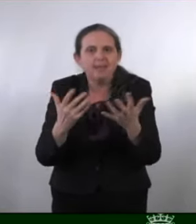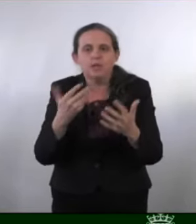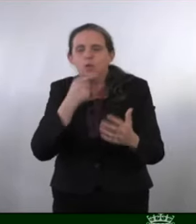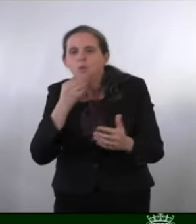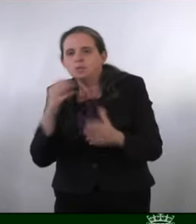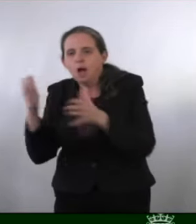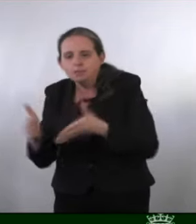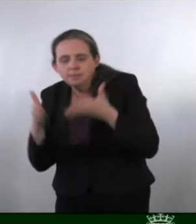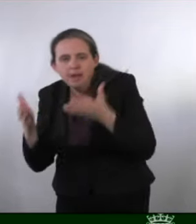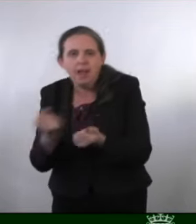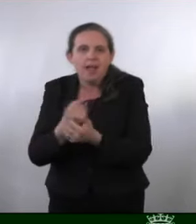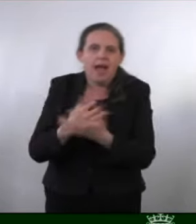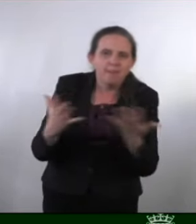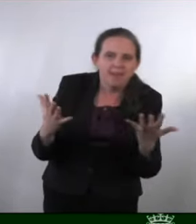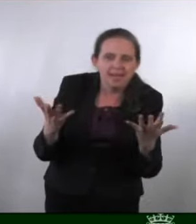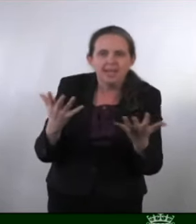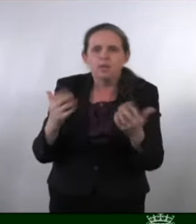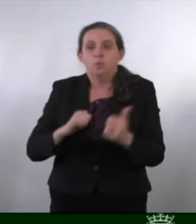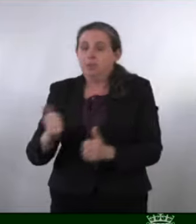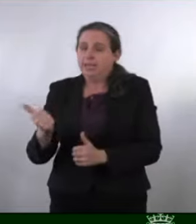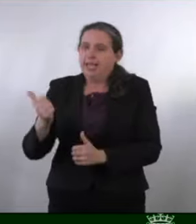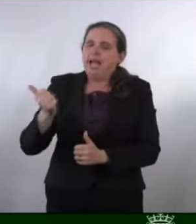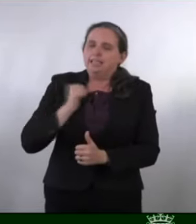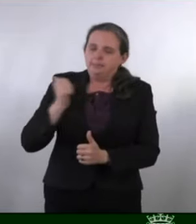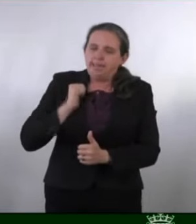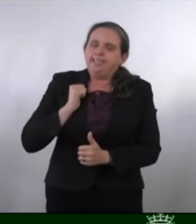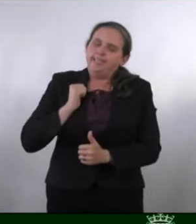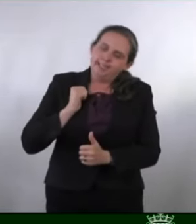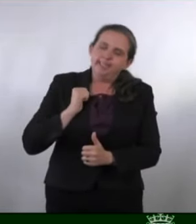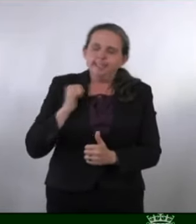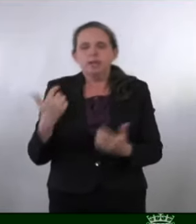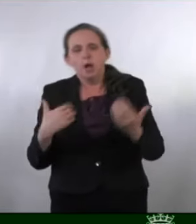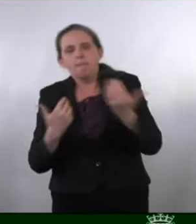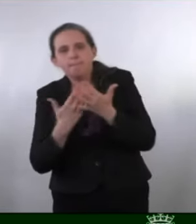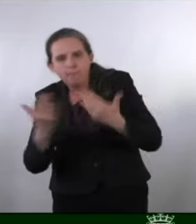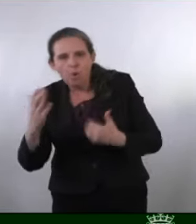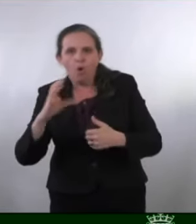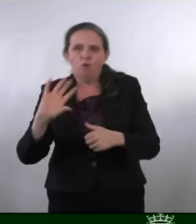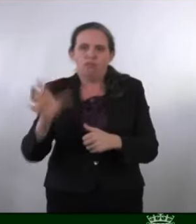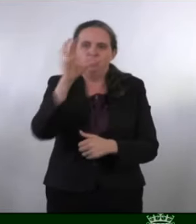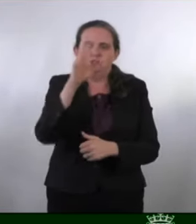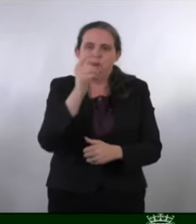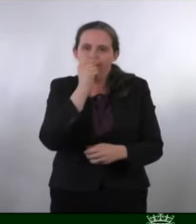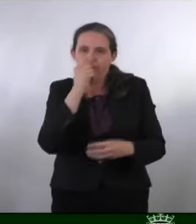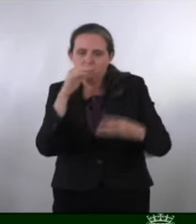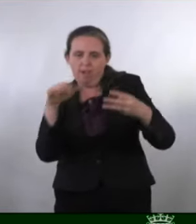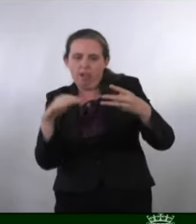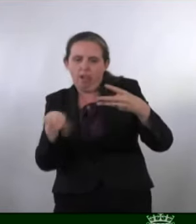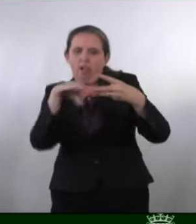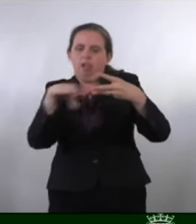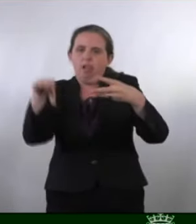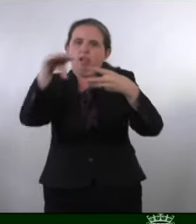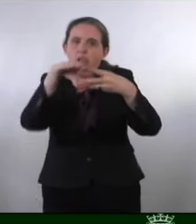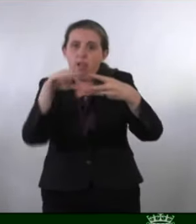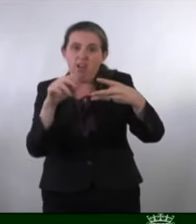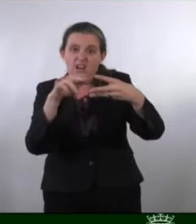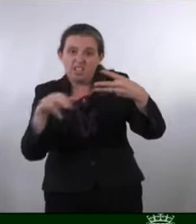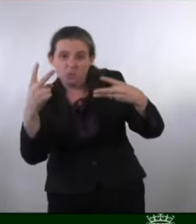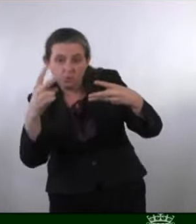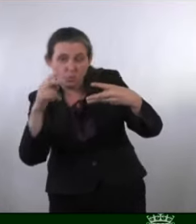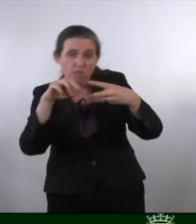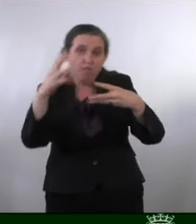sorry to say we expect that more regions will fall at least temporarily into higher levels than before.